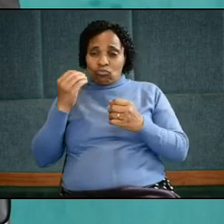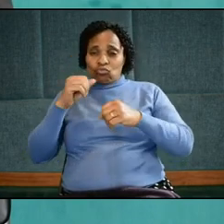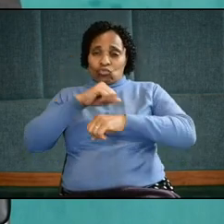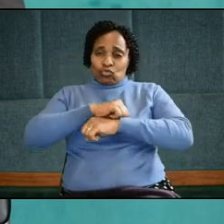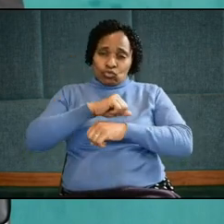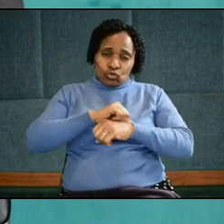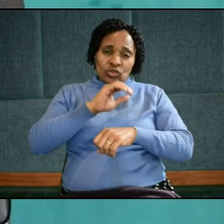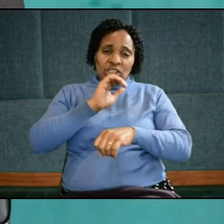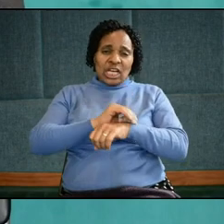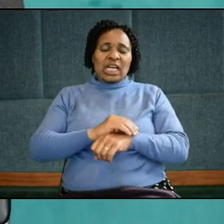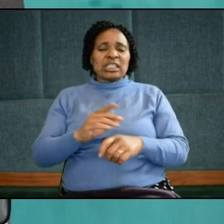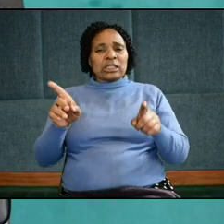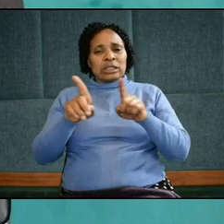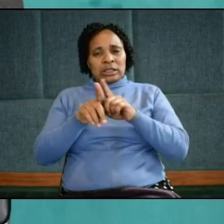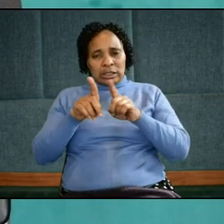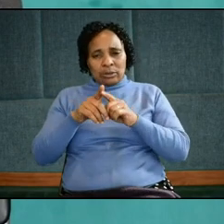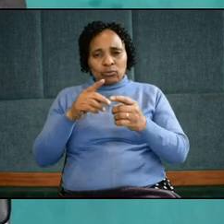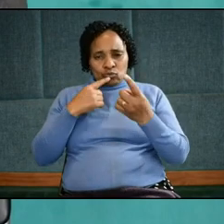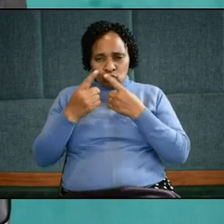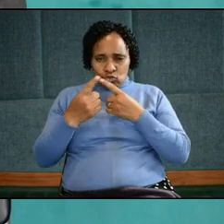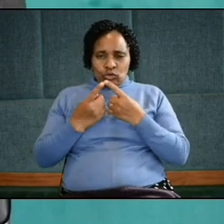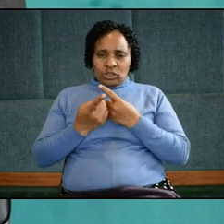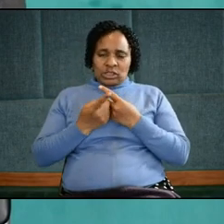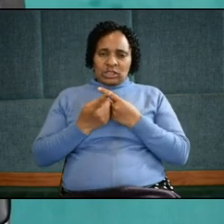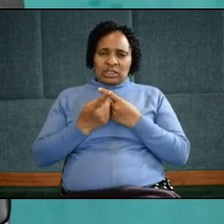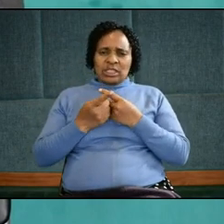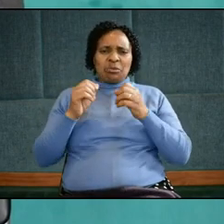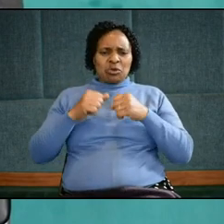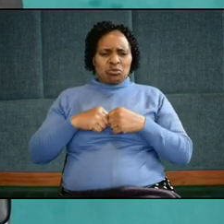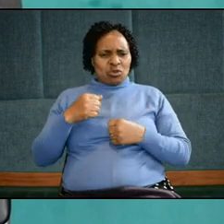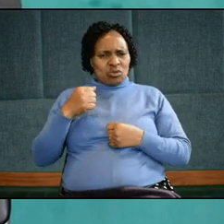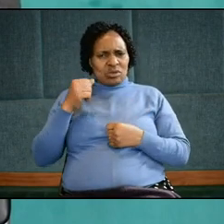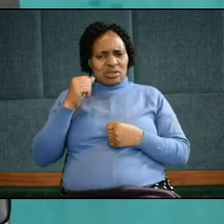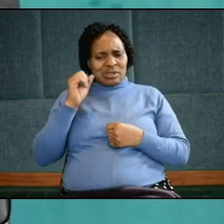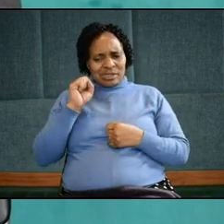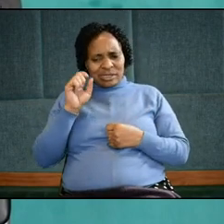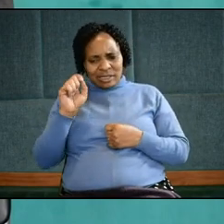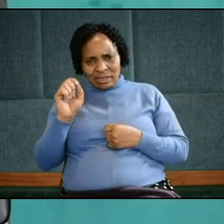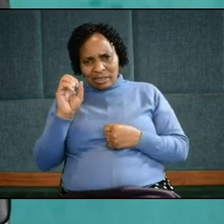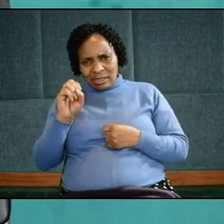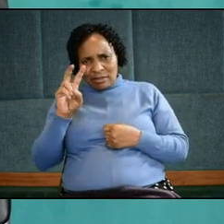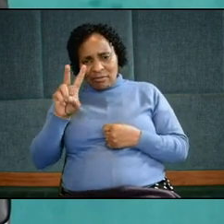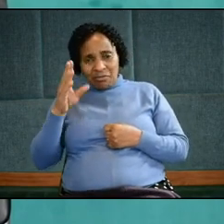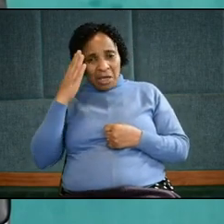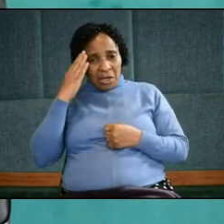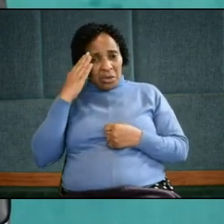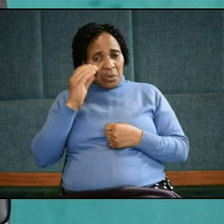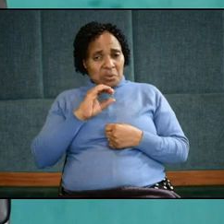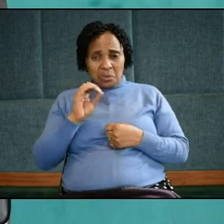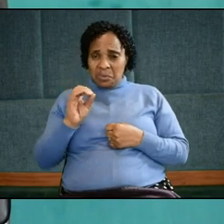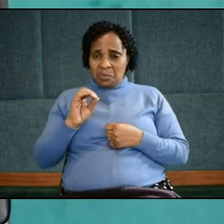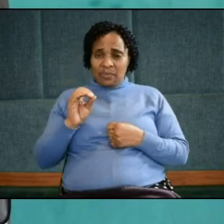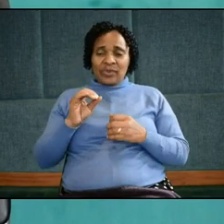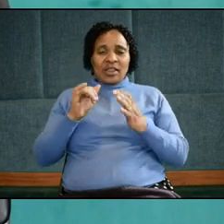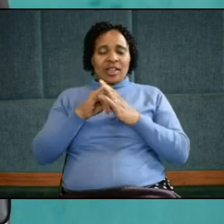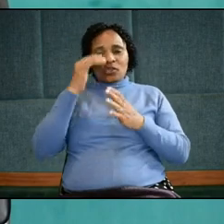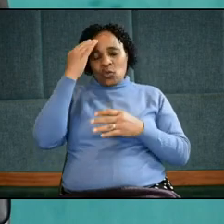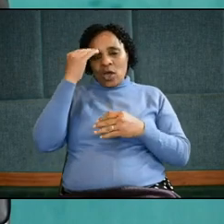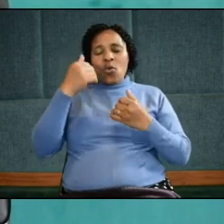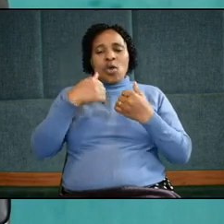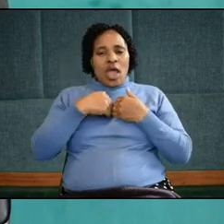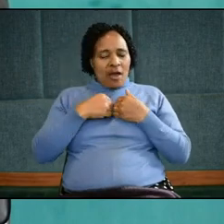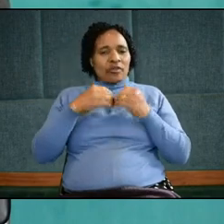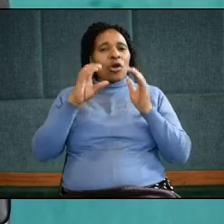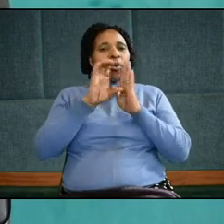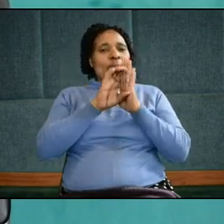they'd be talking about the same Steve and be like, that's not the Steve I know, right? So that's why we have the commands, so